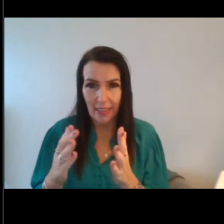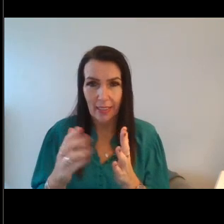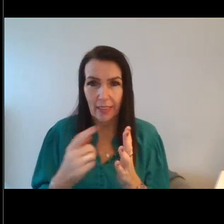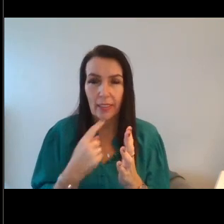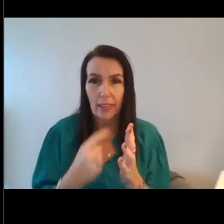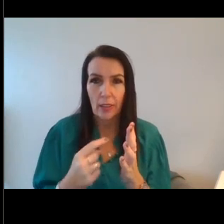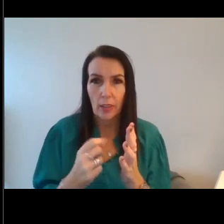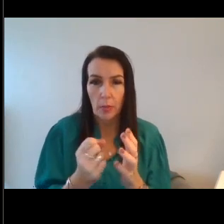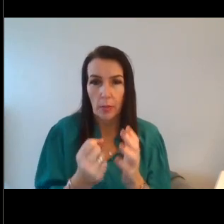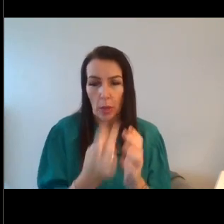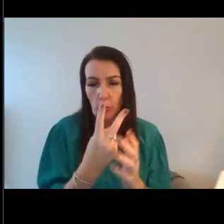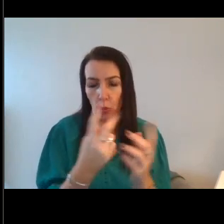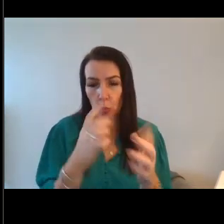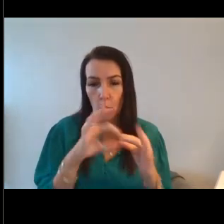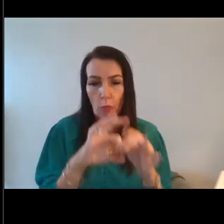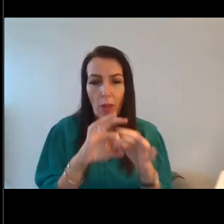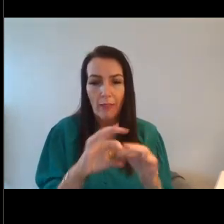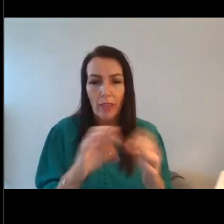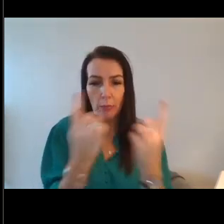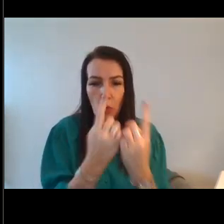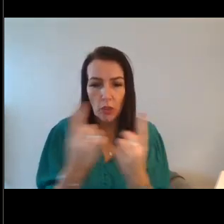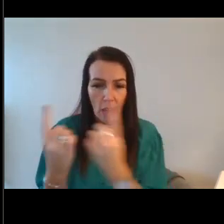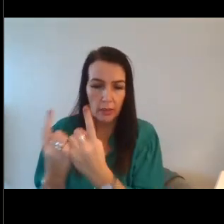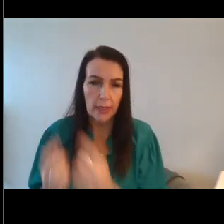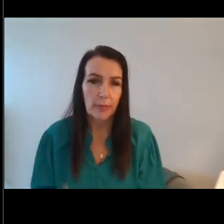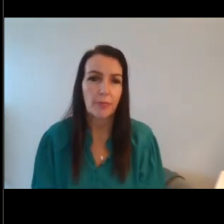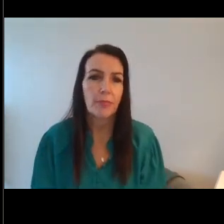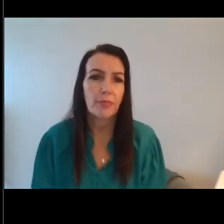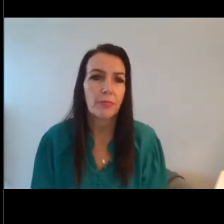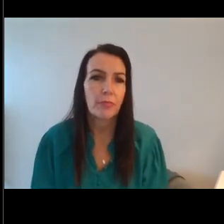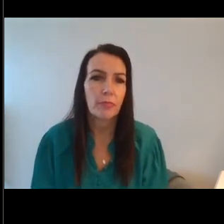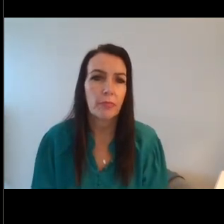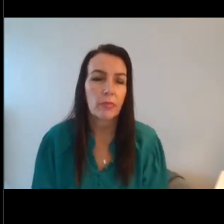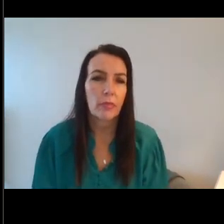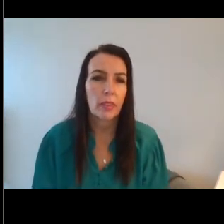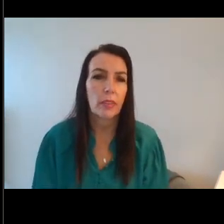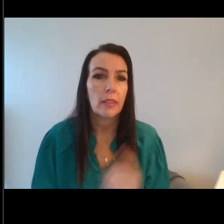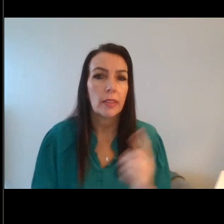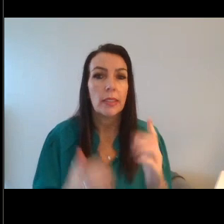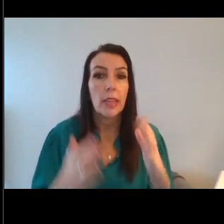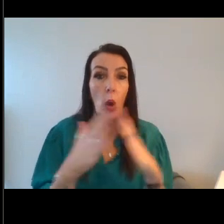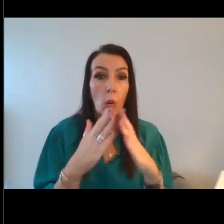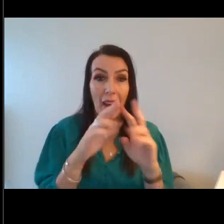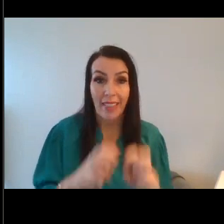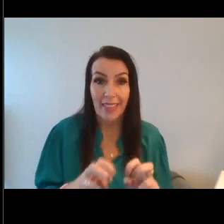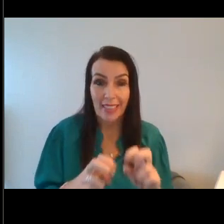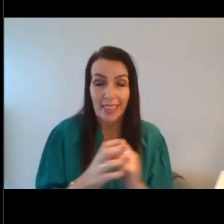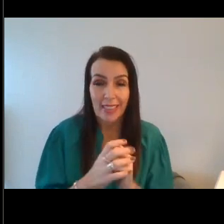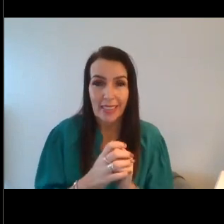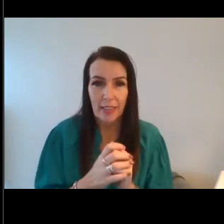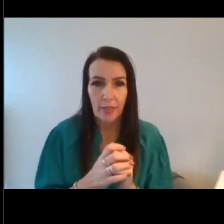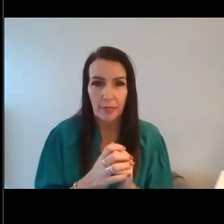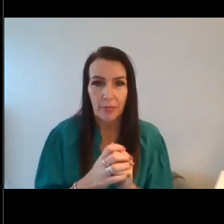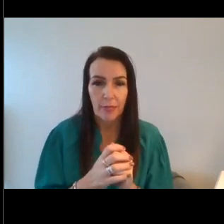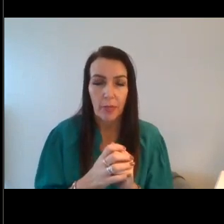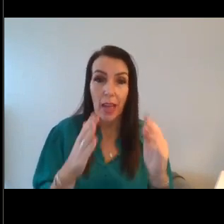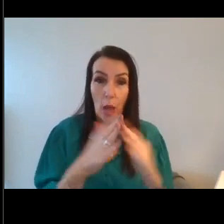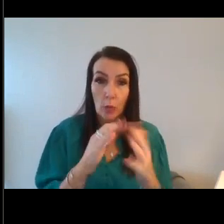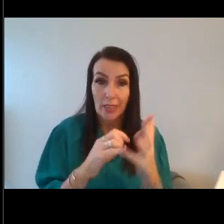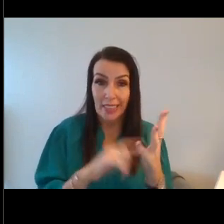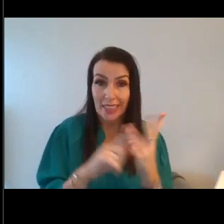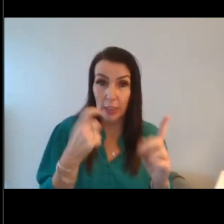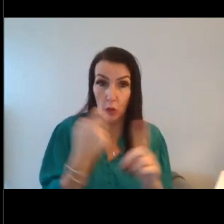two relevant products that we offer to support in that. So the first we have is Home Analytics, which is an address-level housing stock database that covers